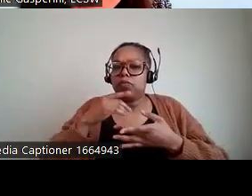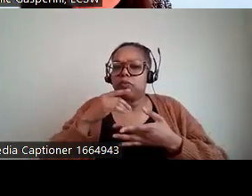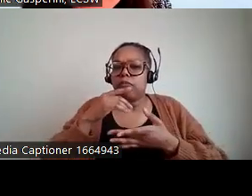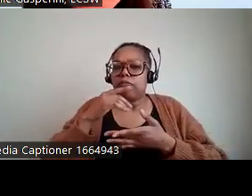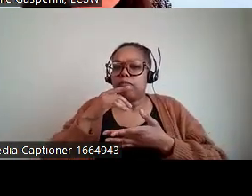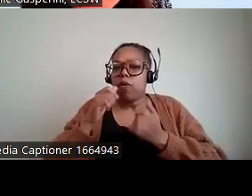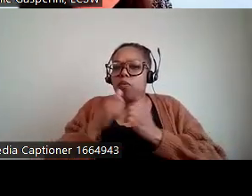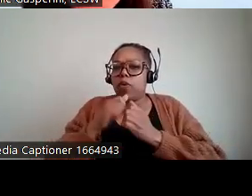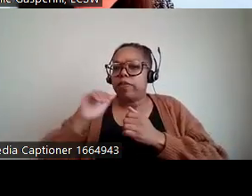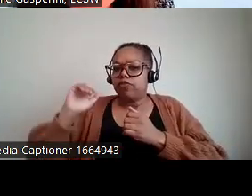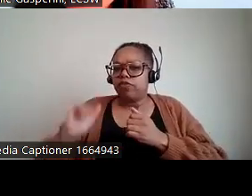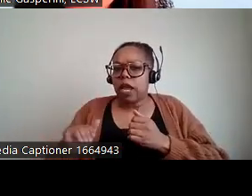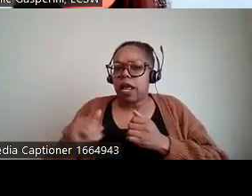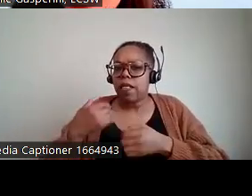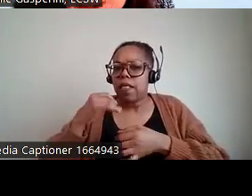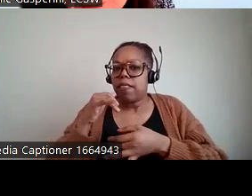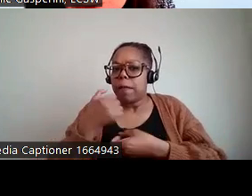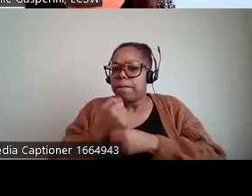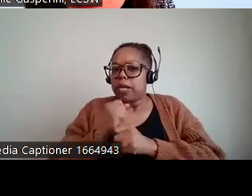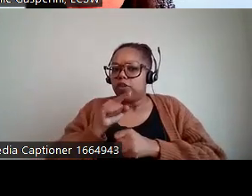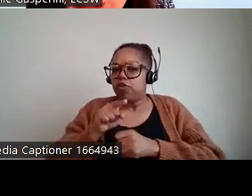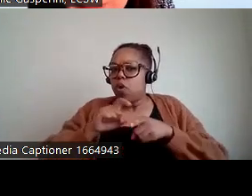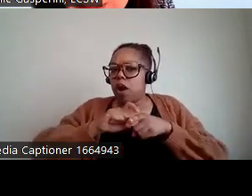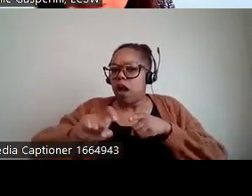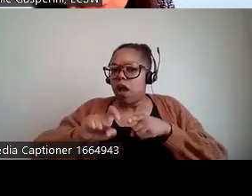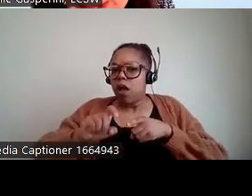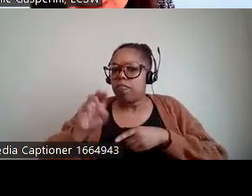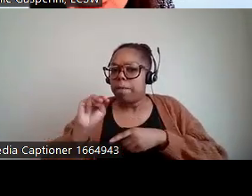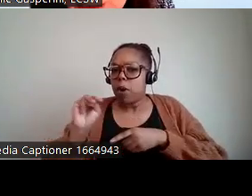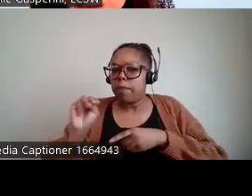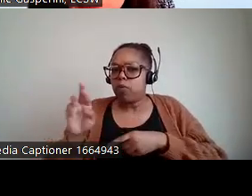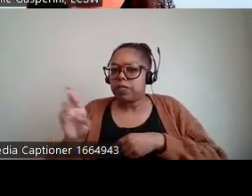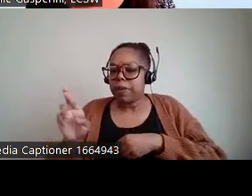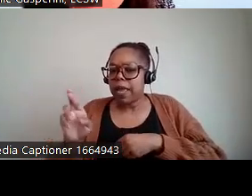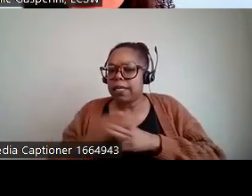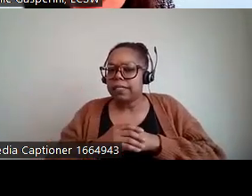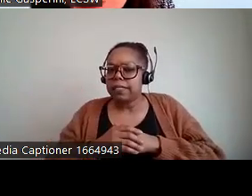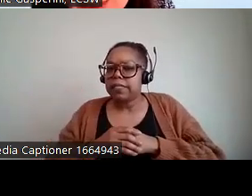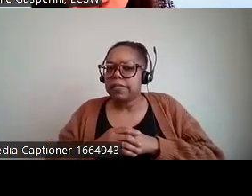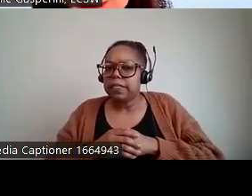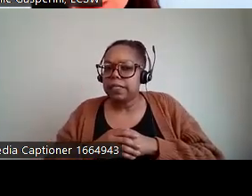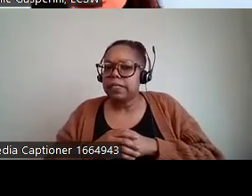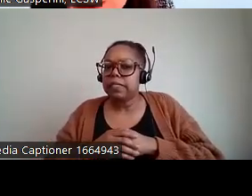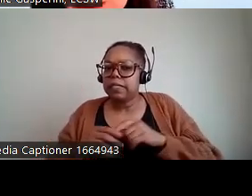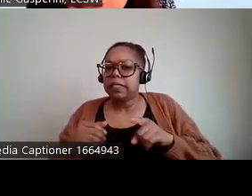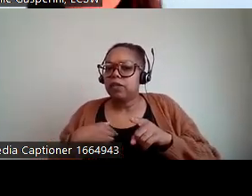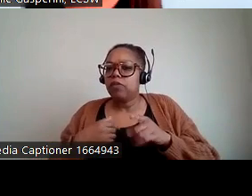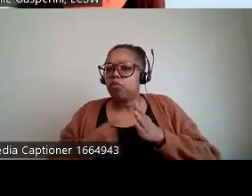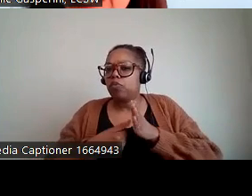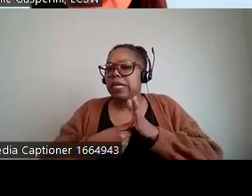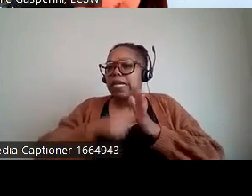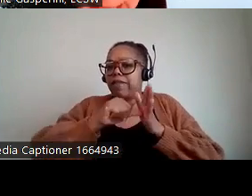important. When I train the staff to write up these safety plans, we really emphasize